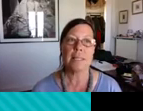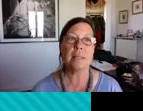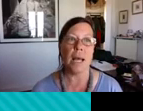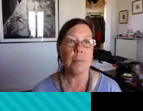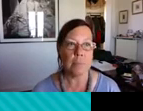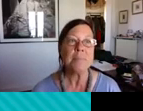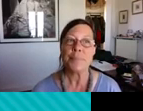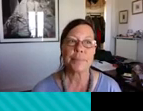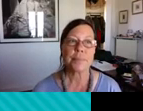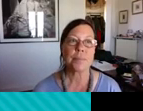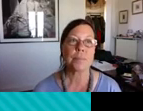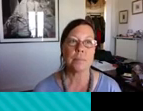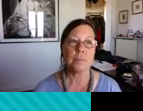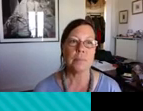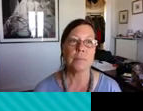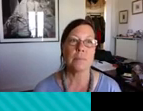Next slide.